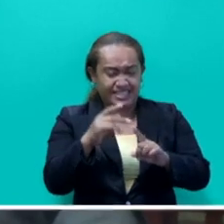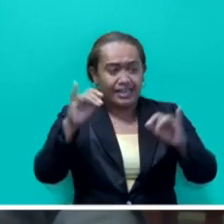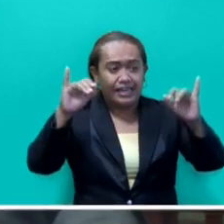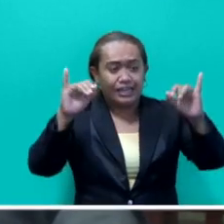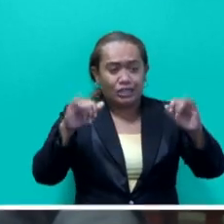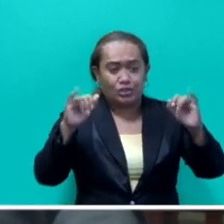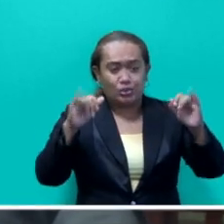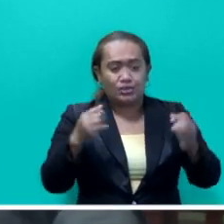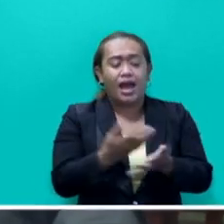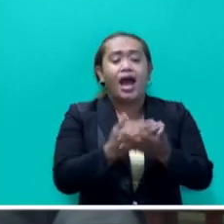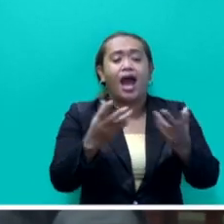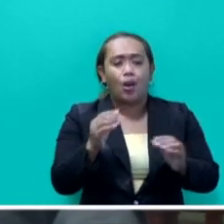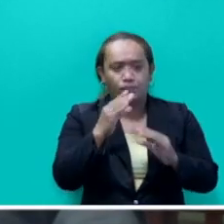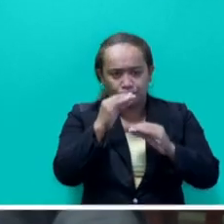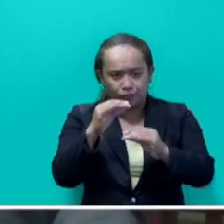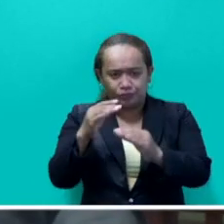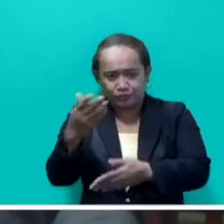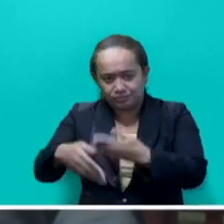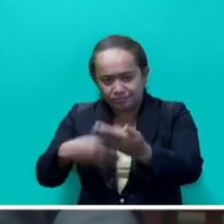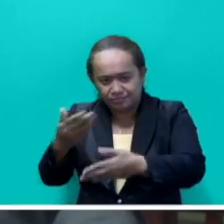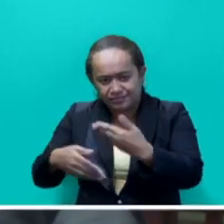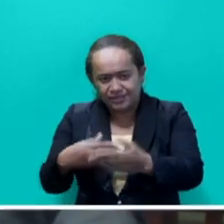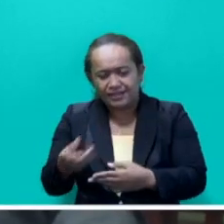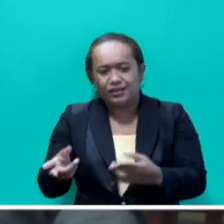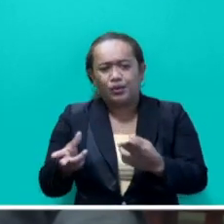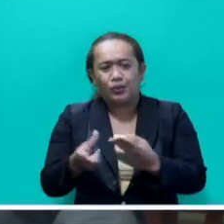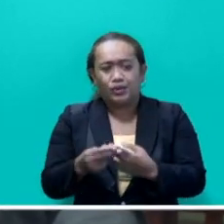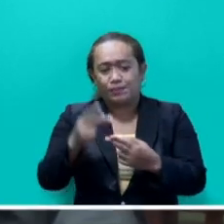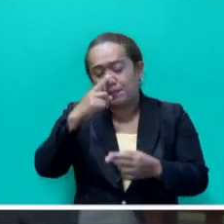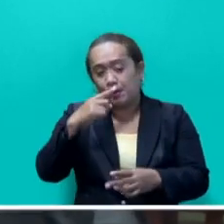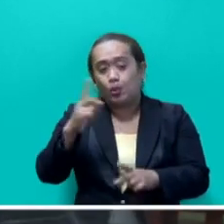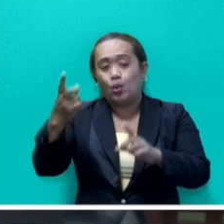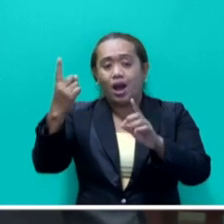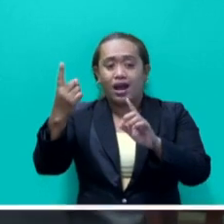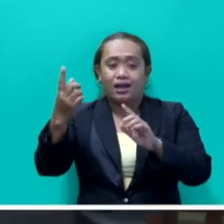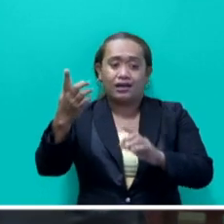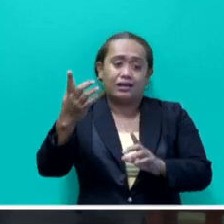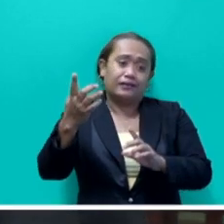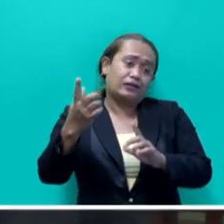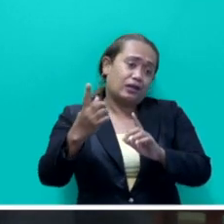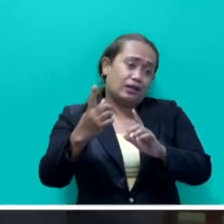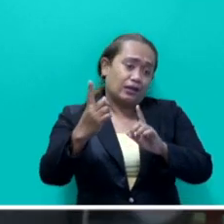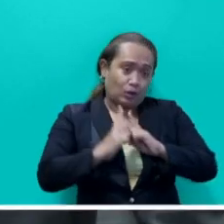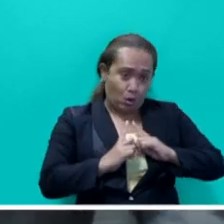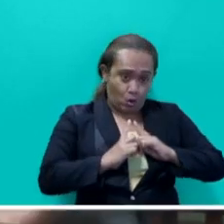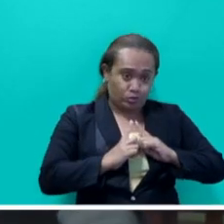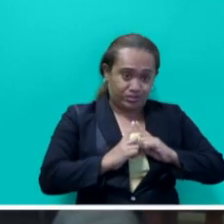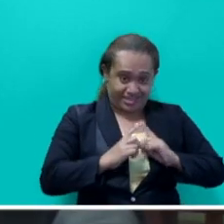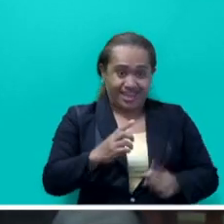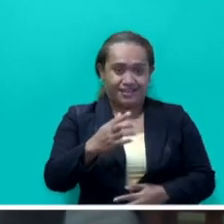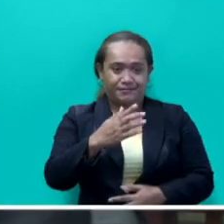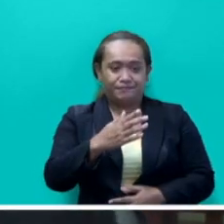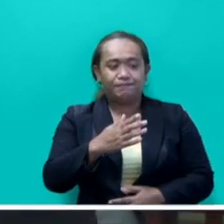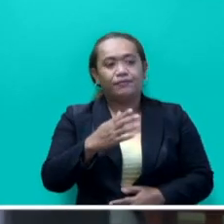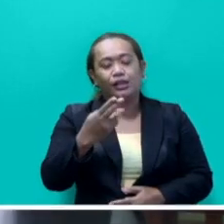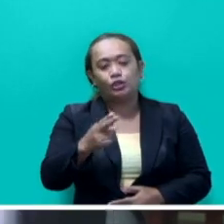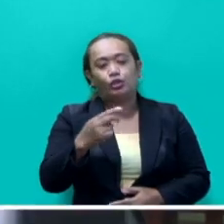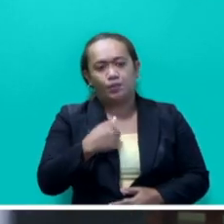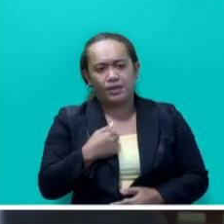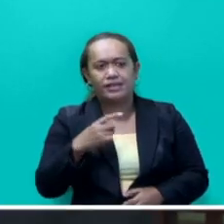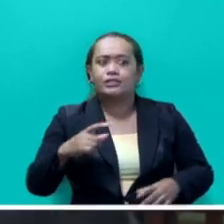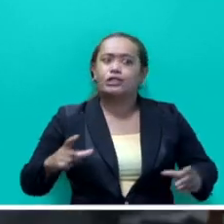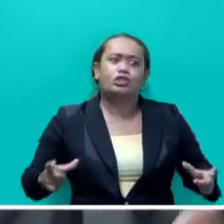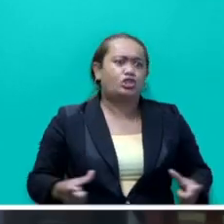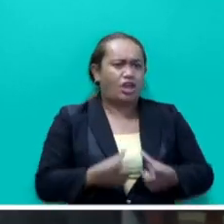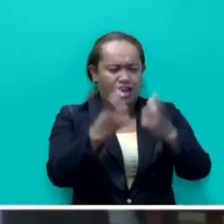this to the very people that are very close to me. And here is a challenge for each and every one of us